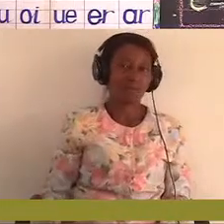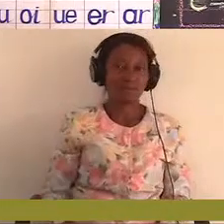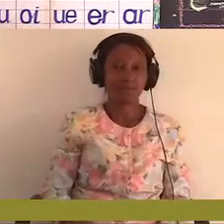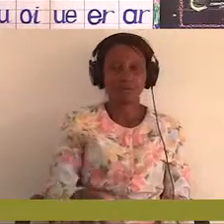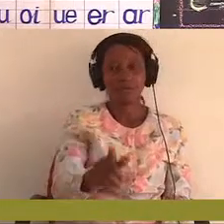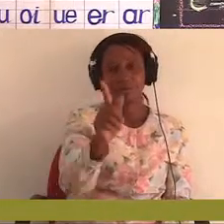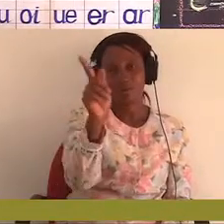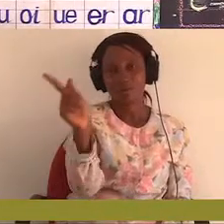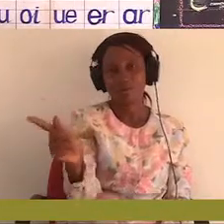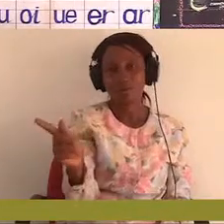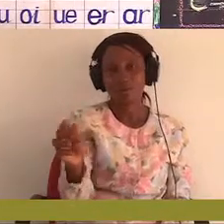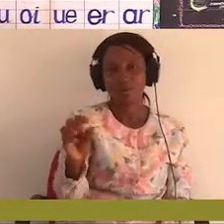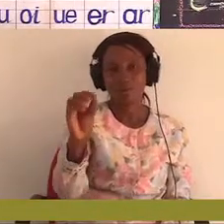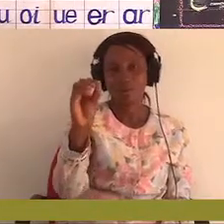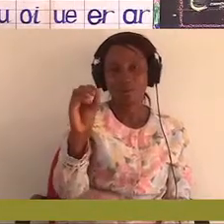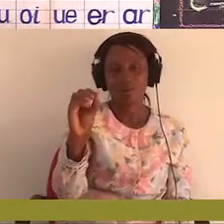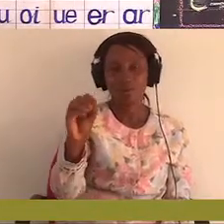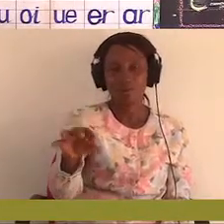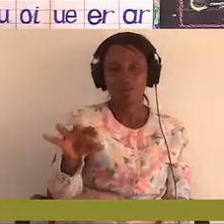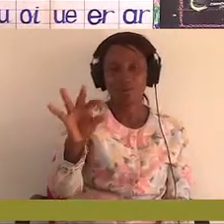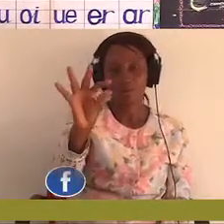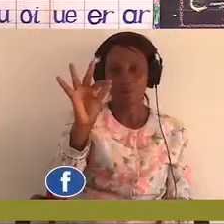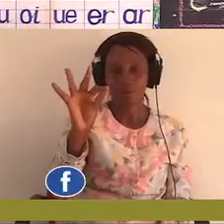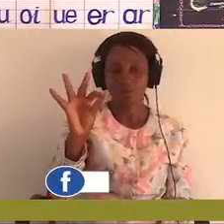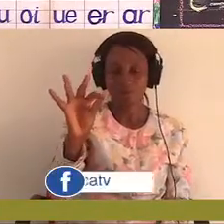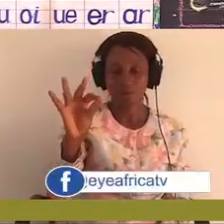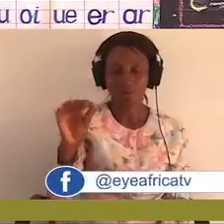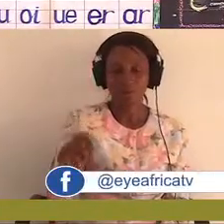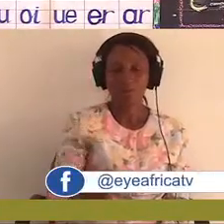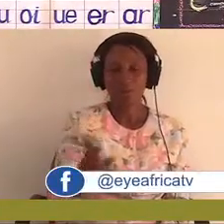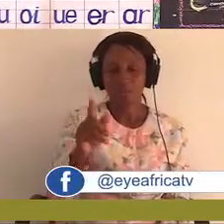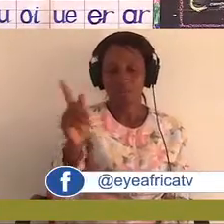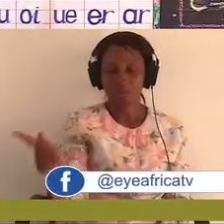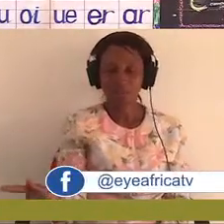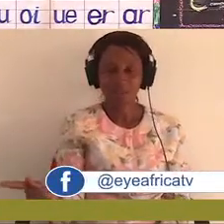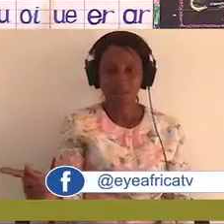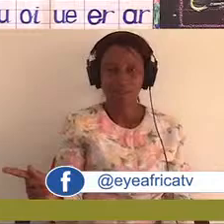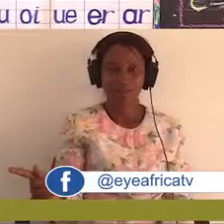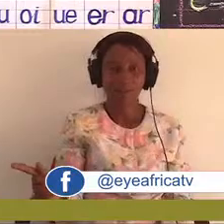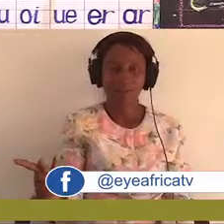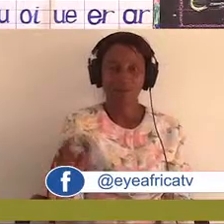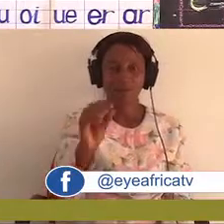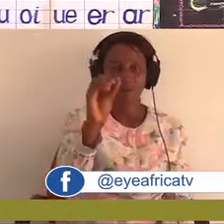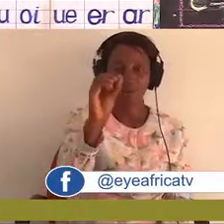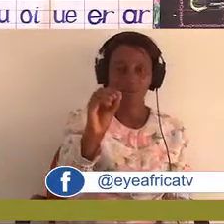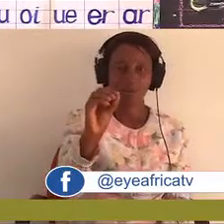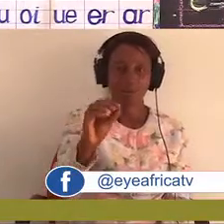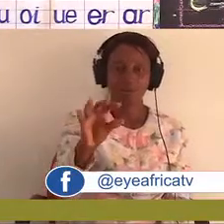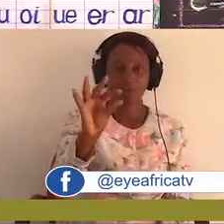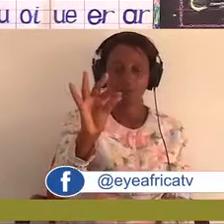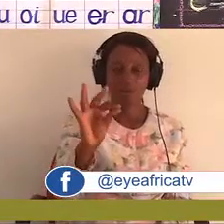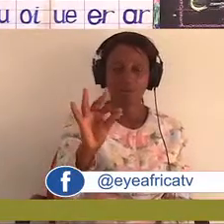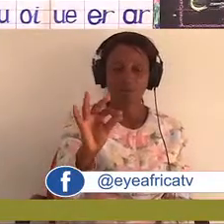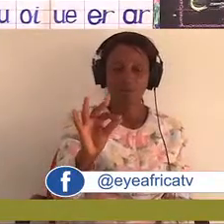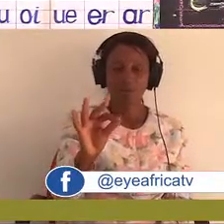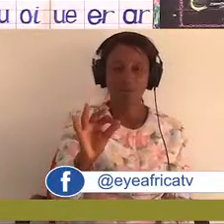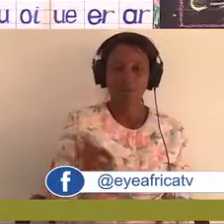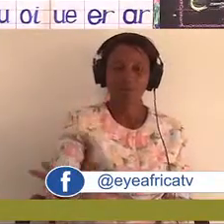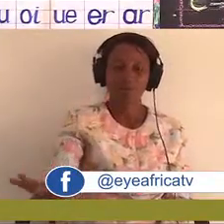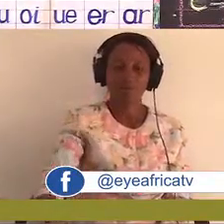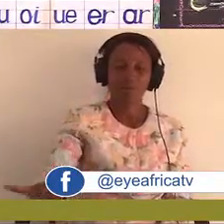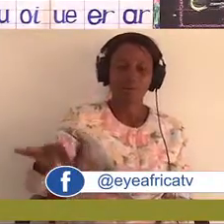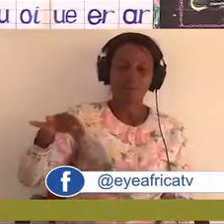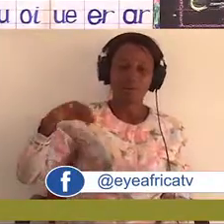Okay, no problem. If you get this word got from get, I have no problem. My problem